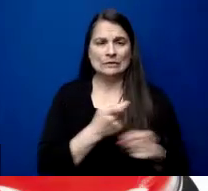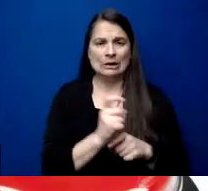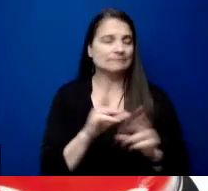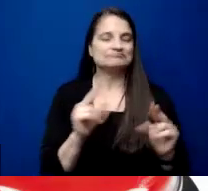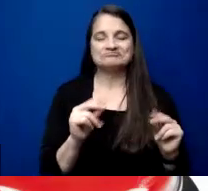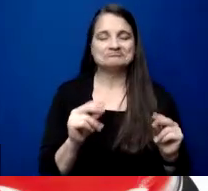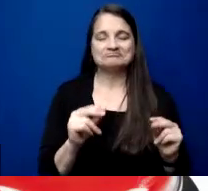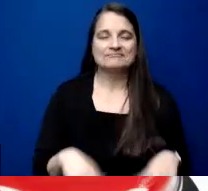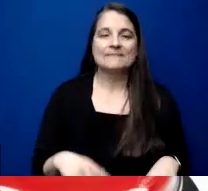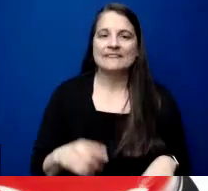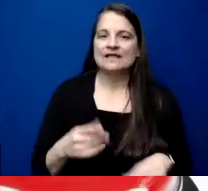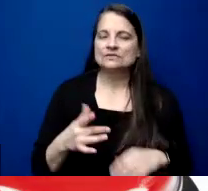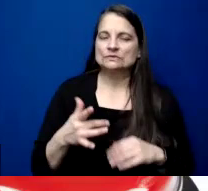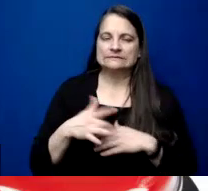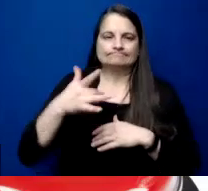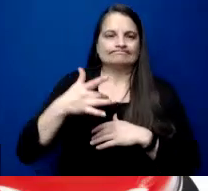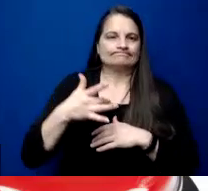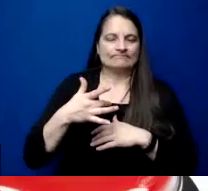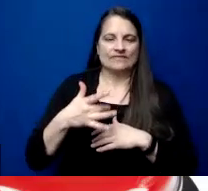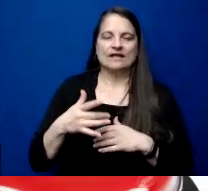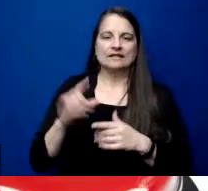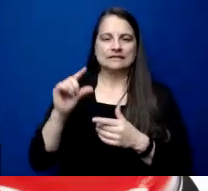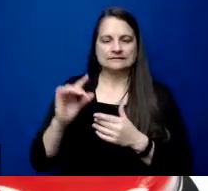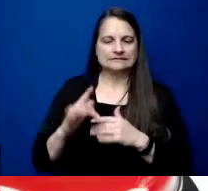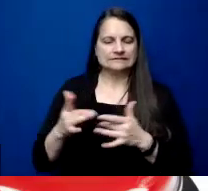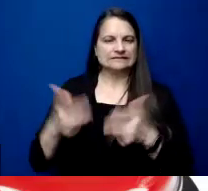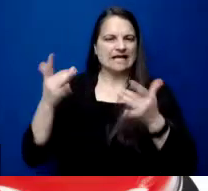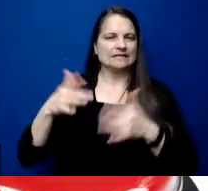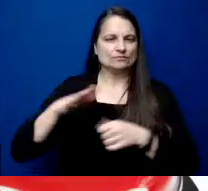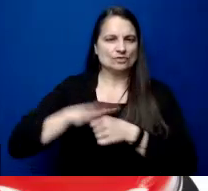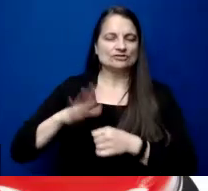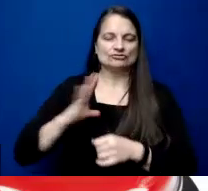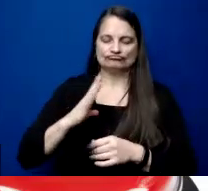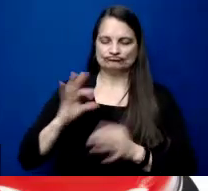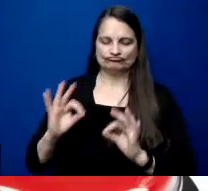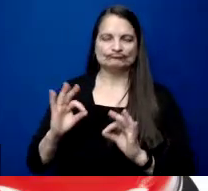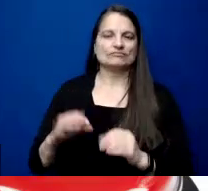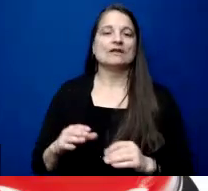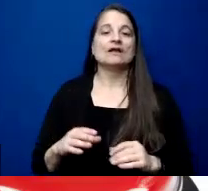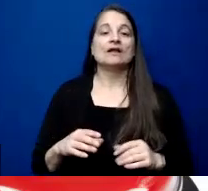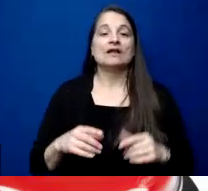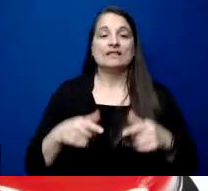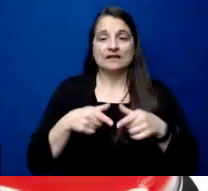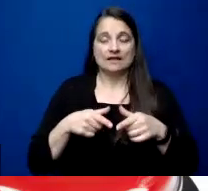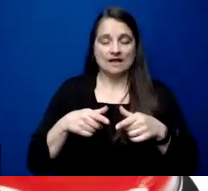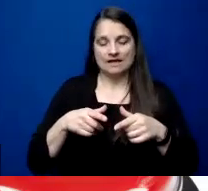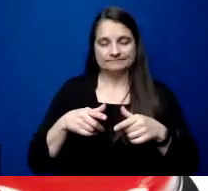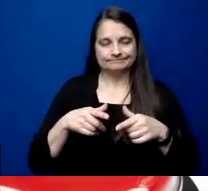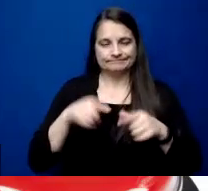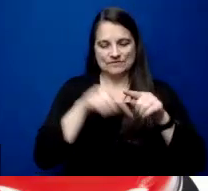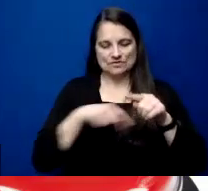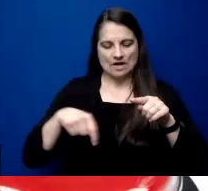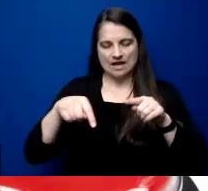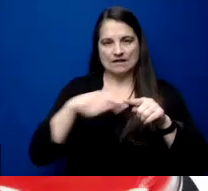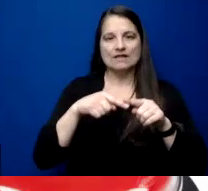of pressure to activate. Next to that, the triangular orange and white shaped switch is called the